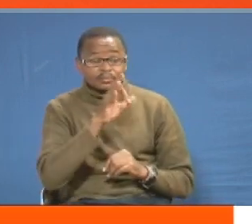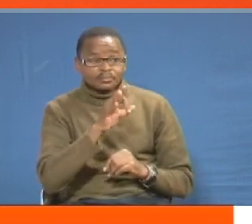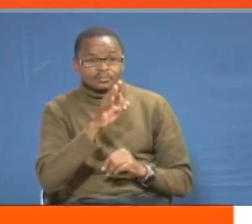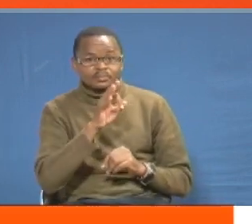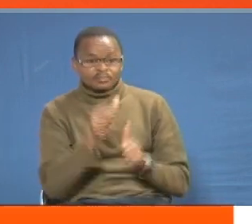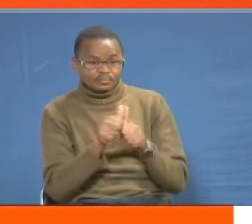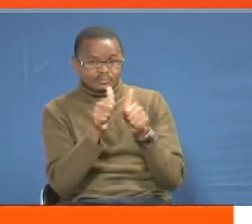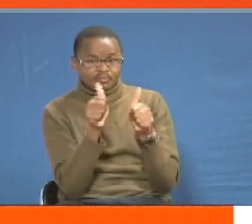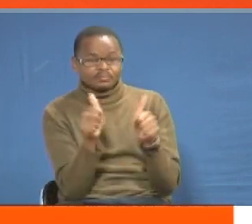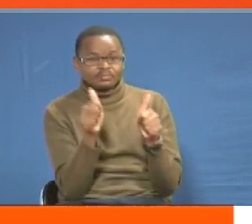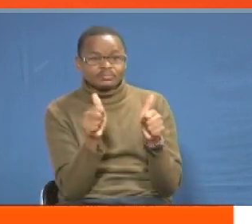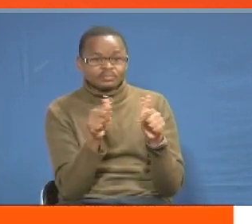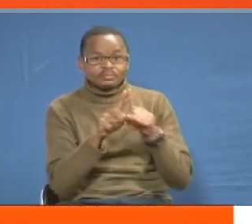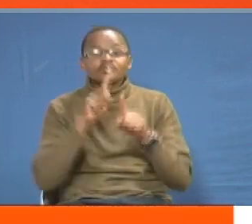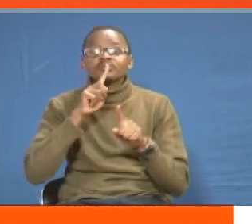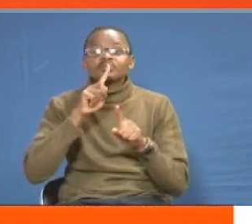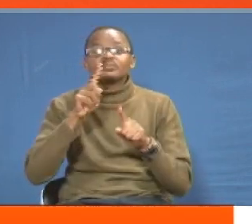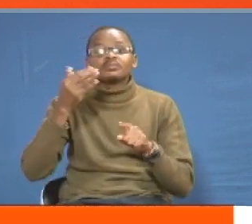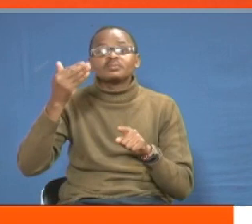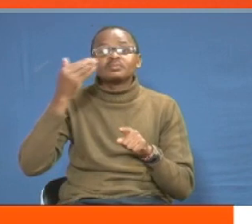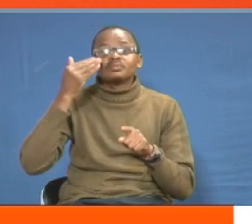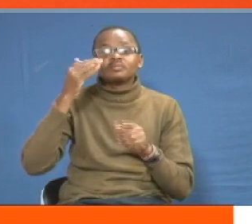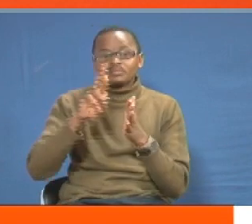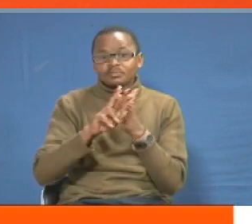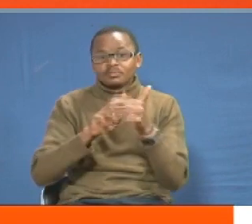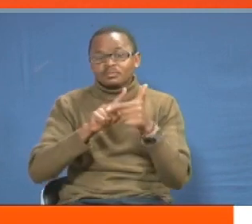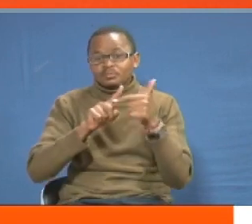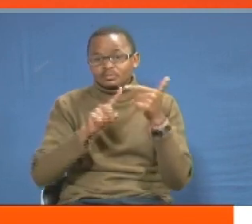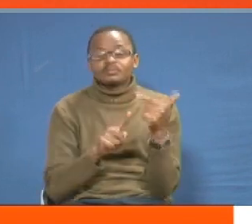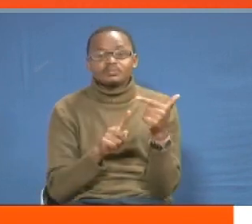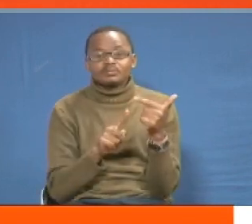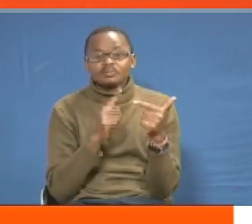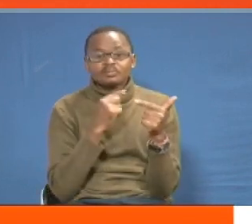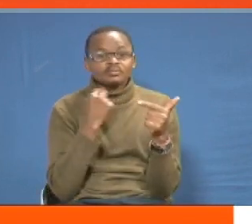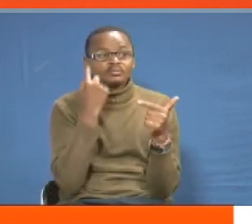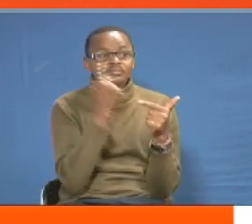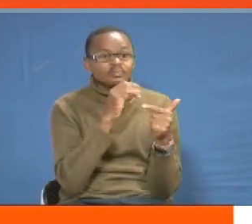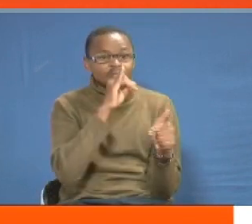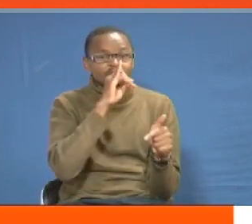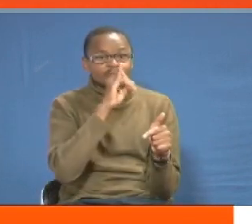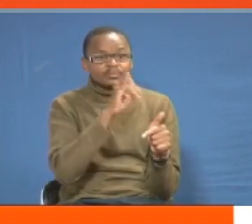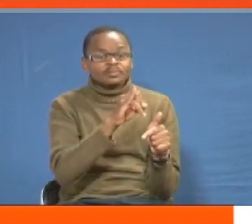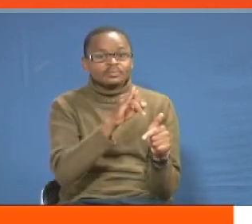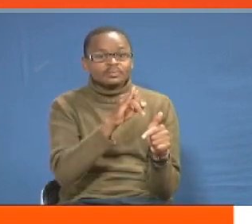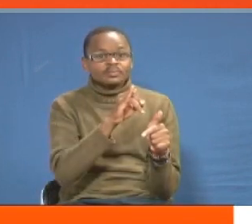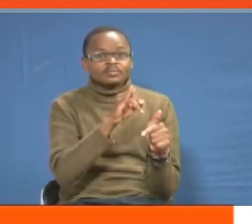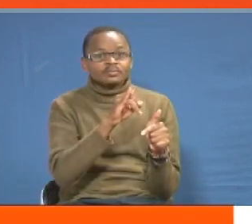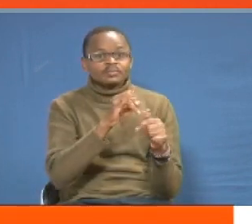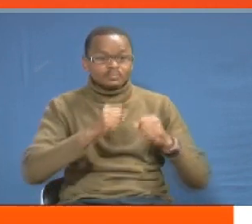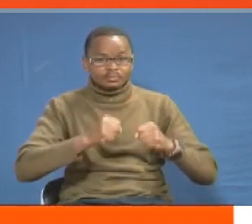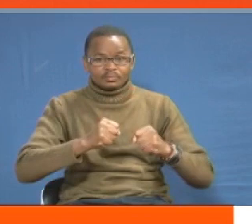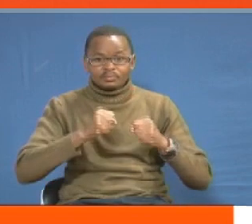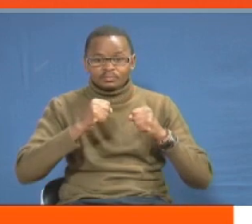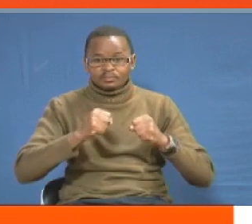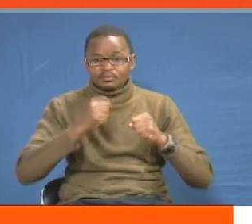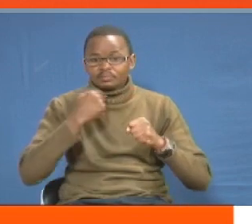if it's well positioned, as I said, there's legislation, but who is in